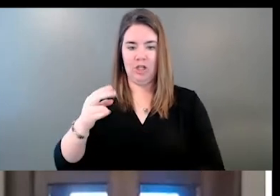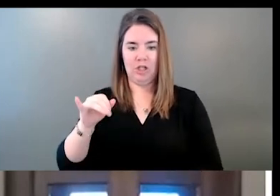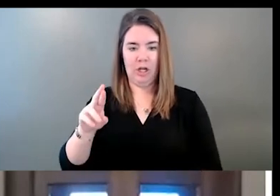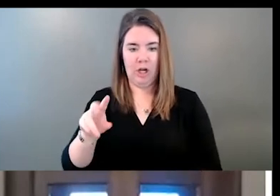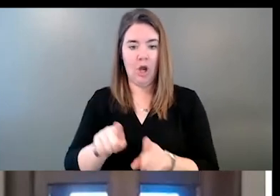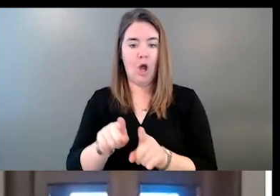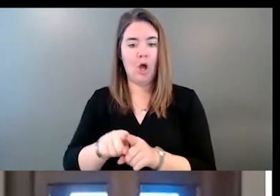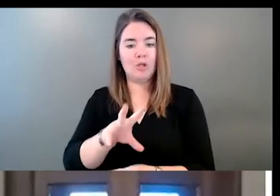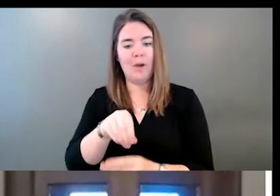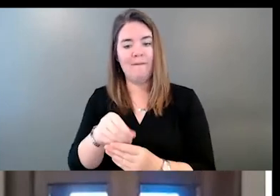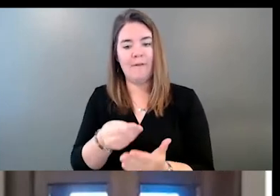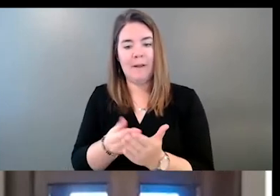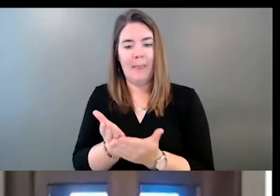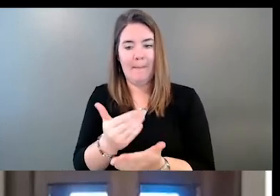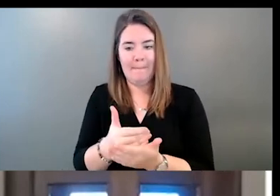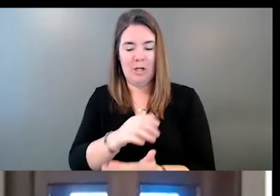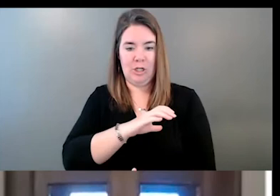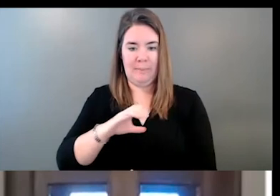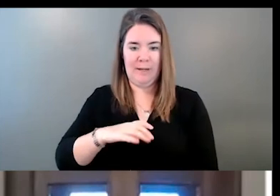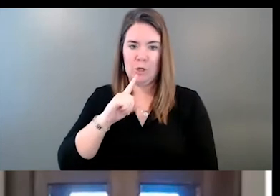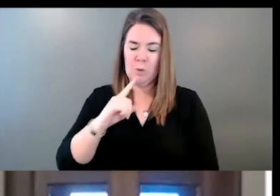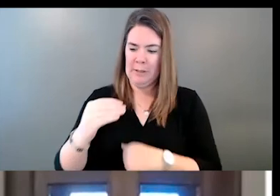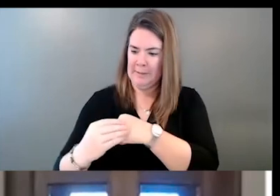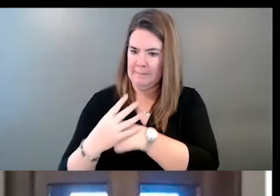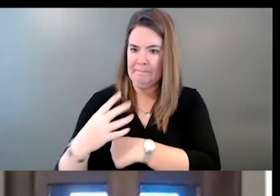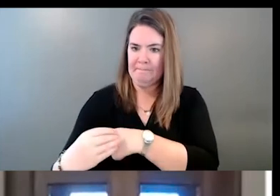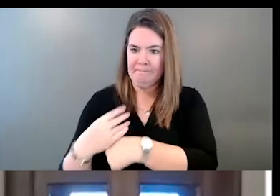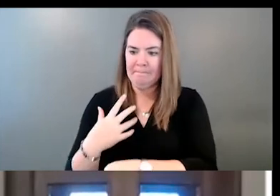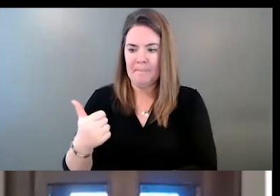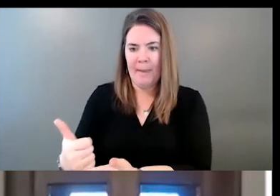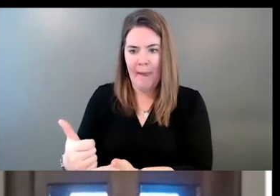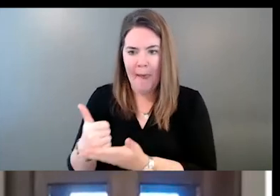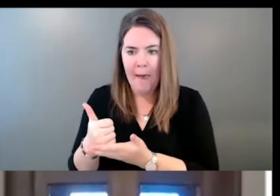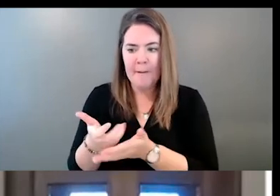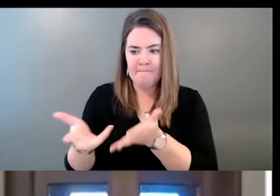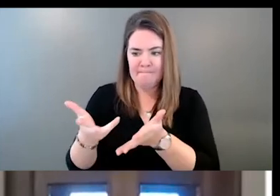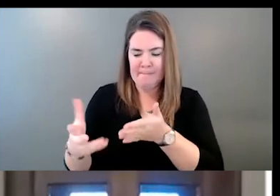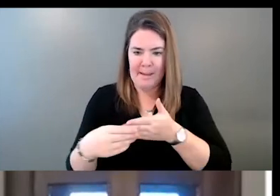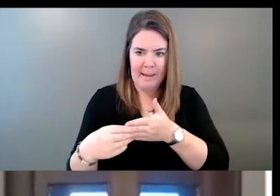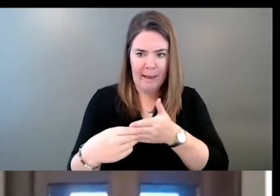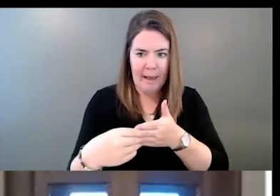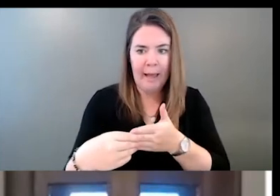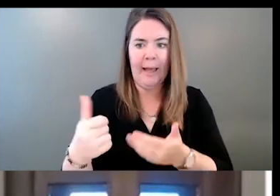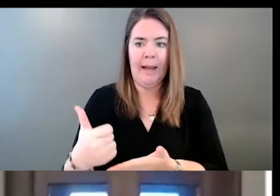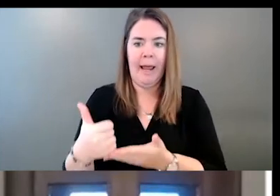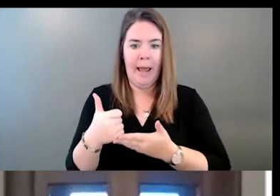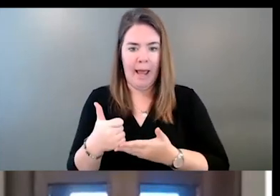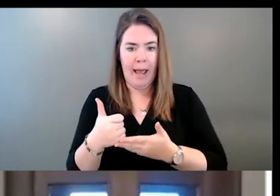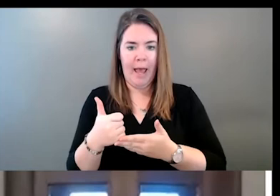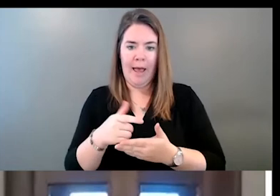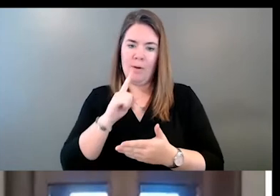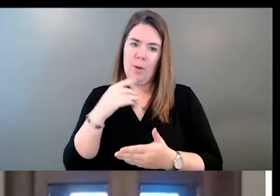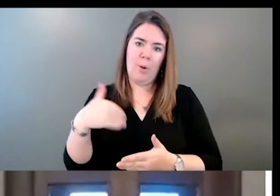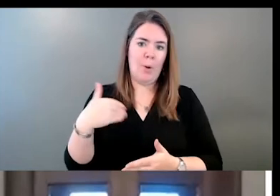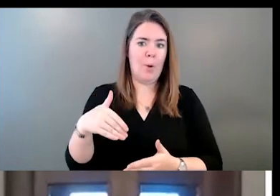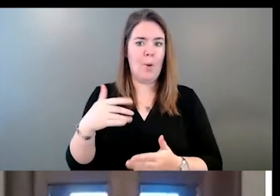Committee. He gave us good advice and guidance when we met with him, and he helped get this over the finish